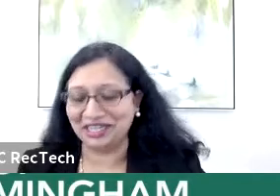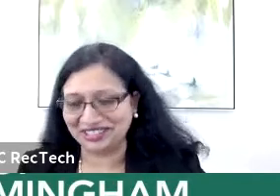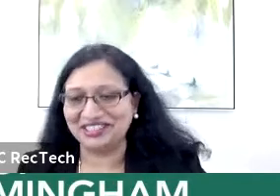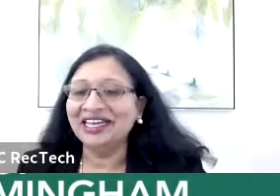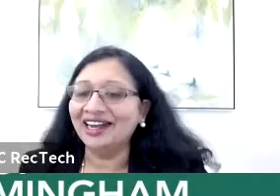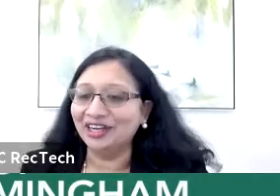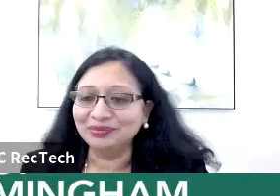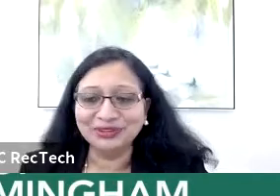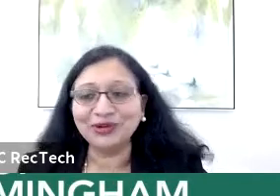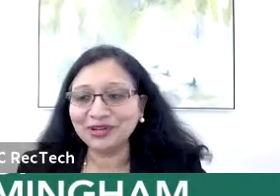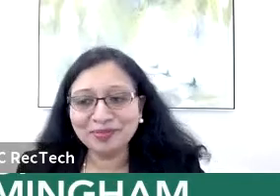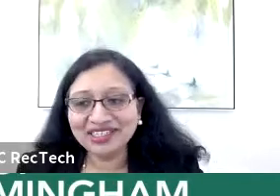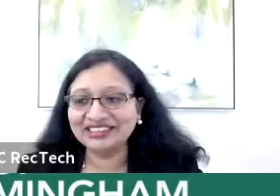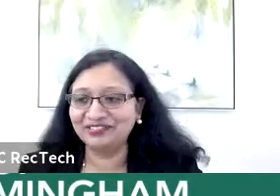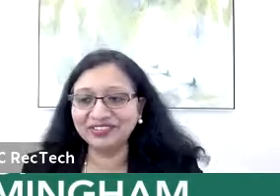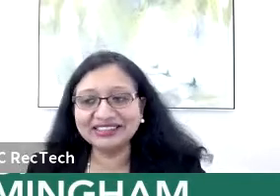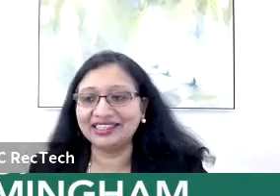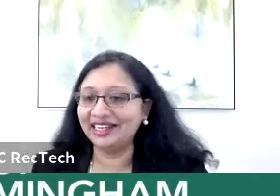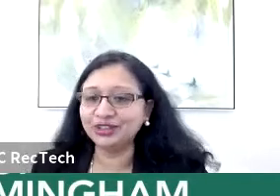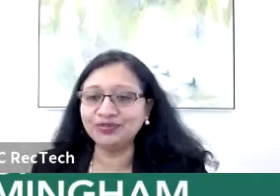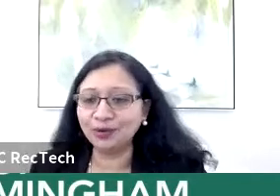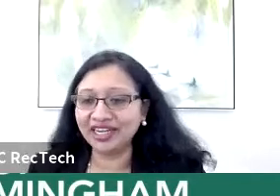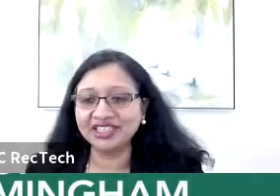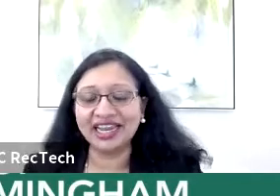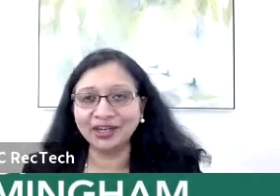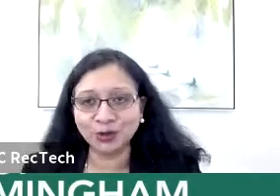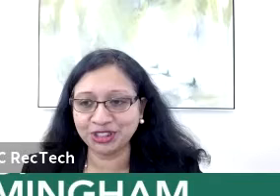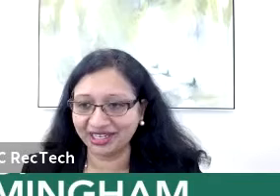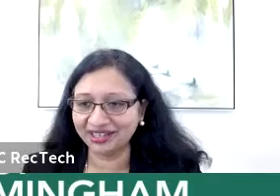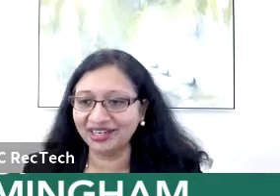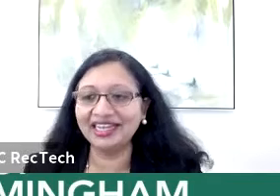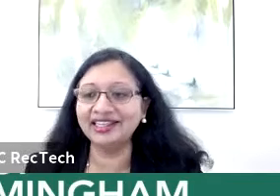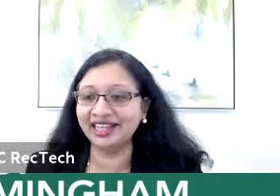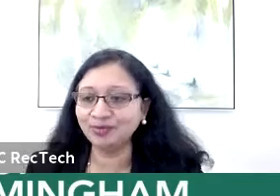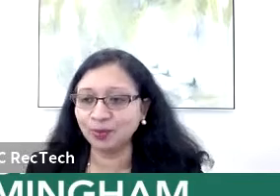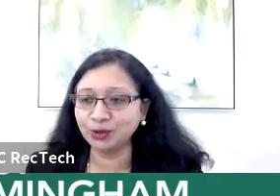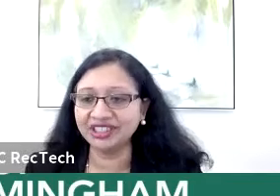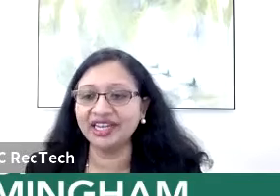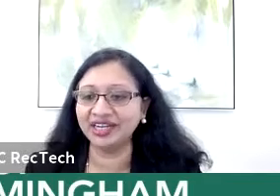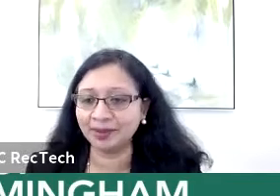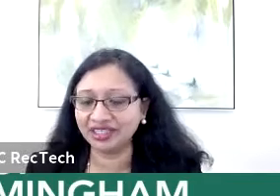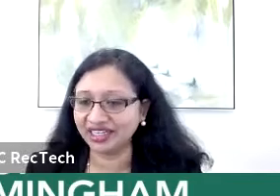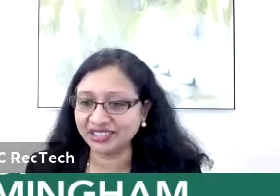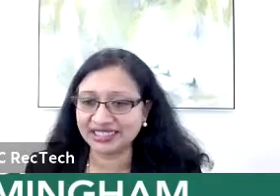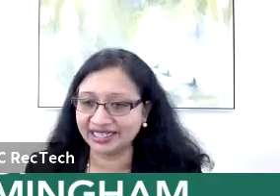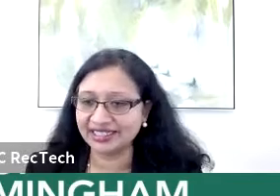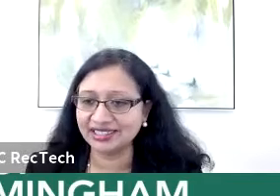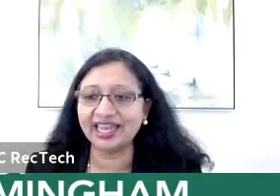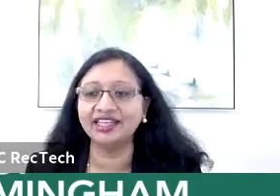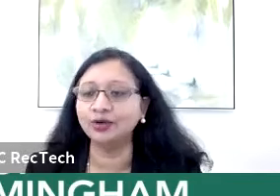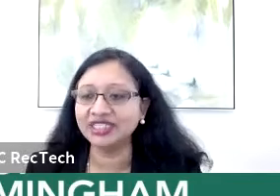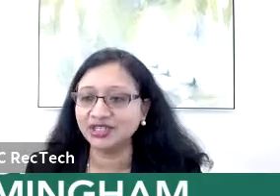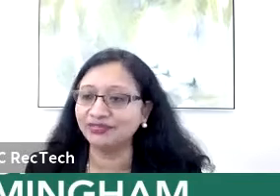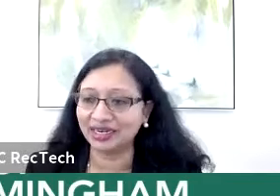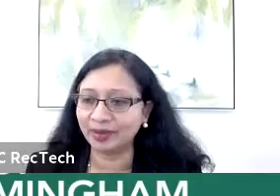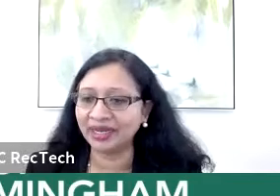just in case. So Dr. Rimmer is the first Lakeshore Foundation Endo Chair in the Health Promotion and Rehabilitation Sciences